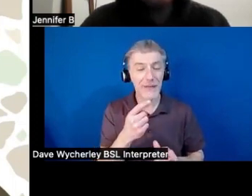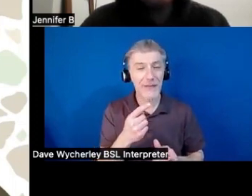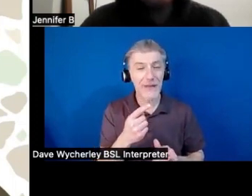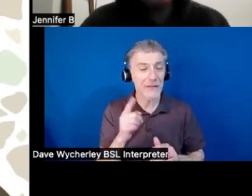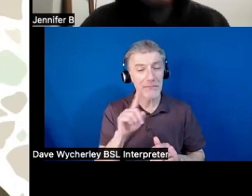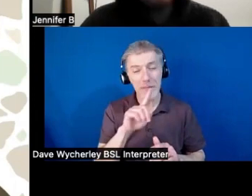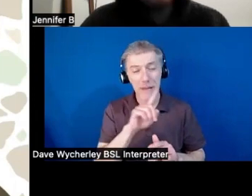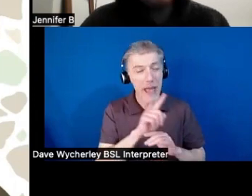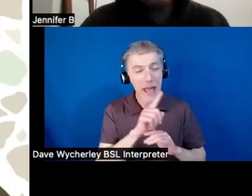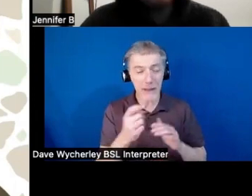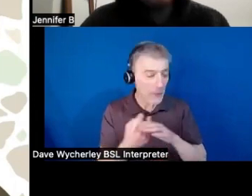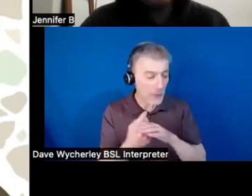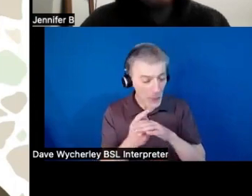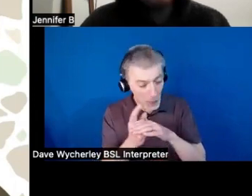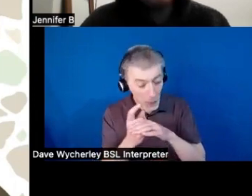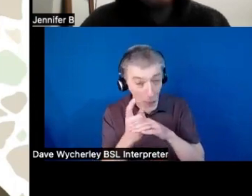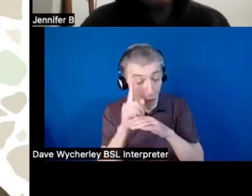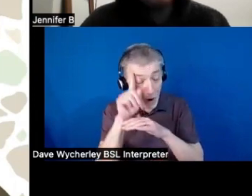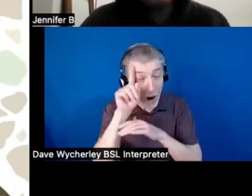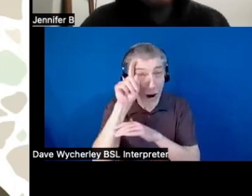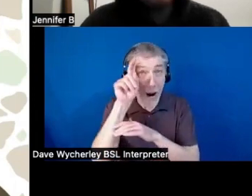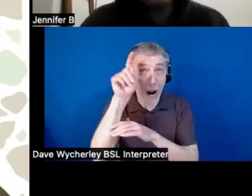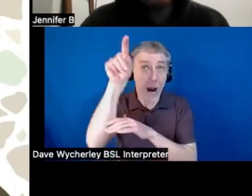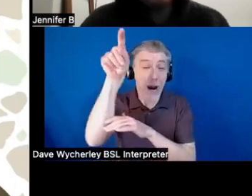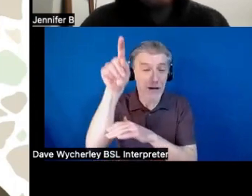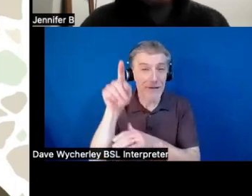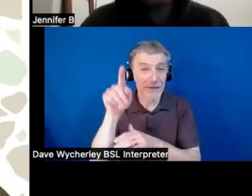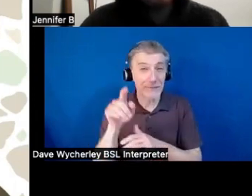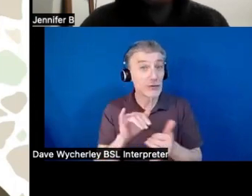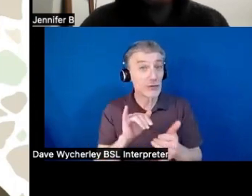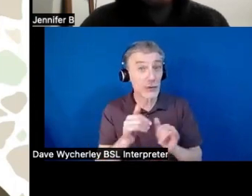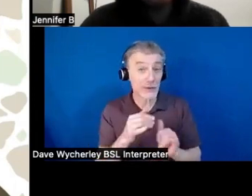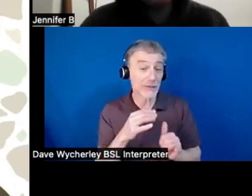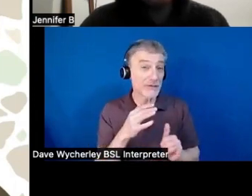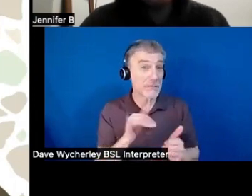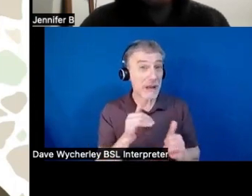something, but you have to spend 3 weeks not doing that thing.